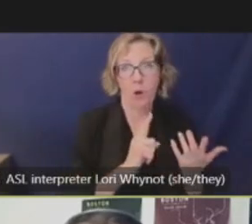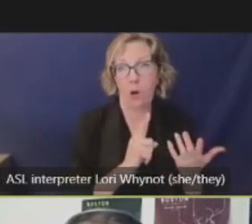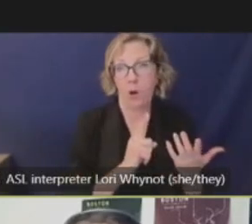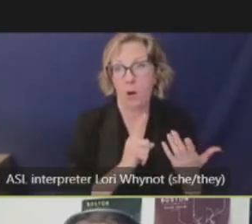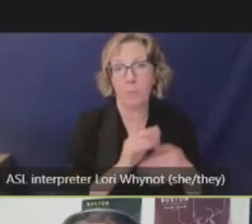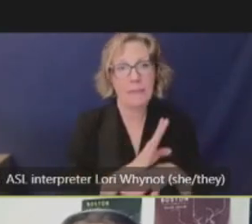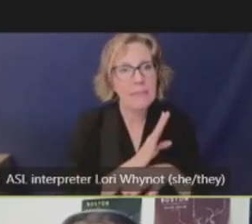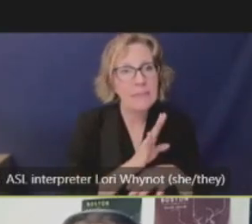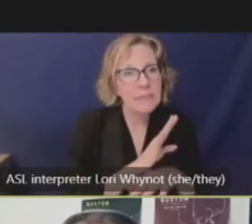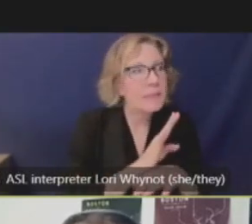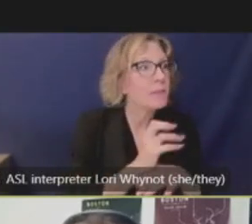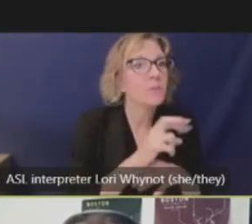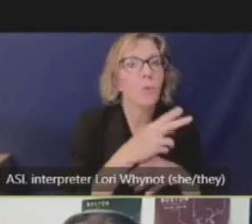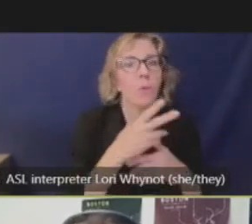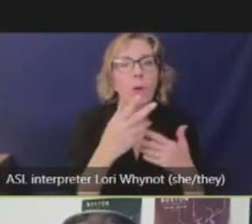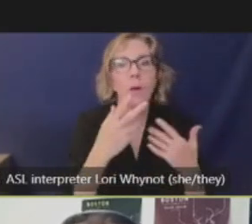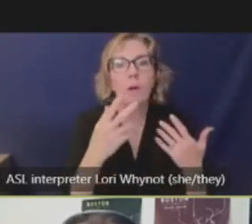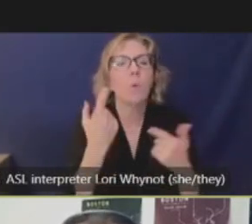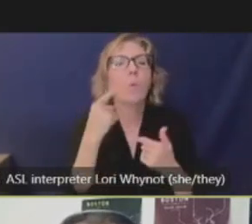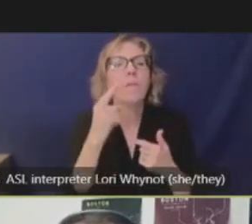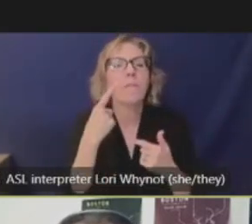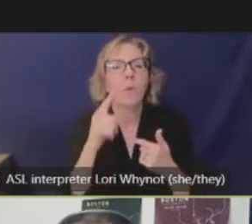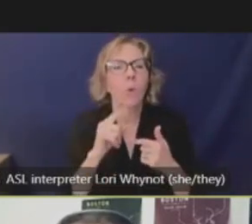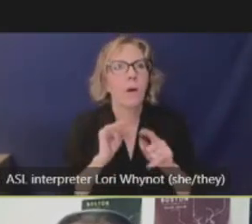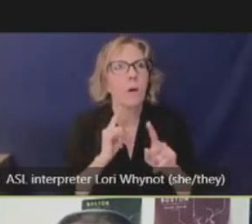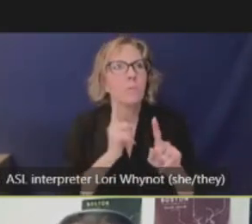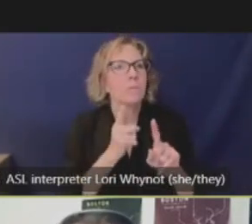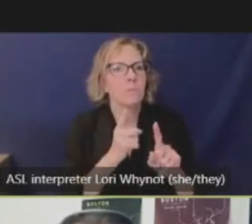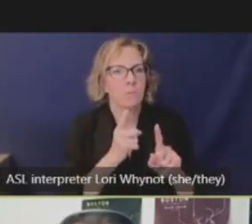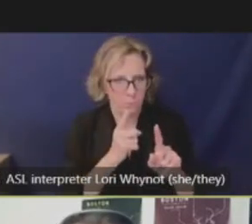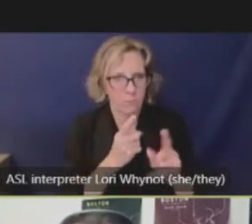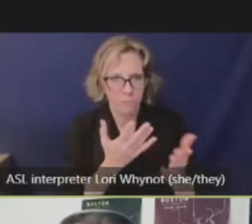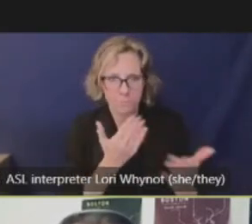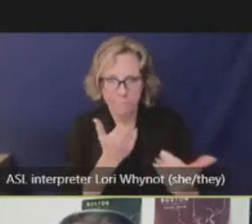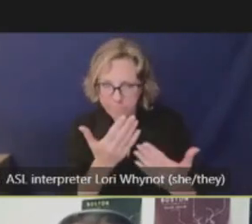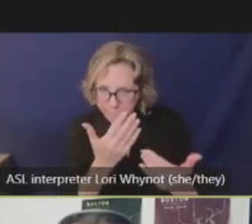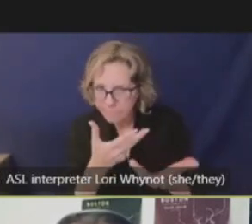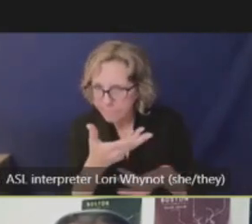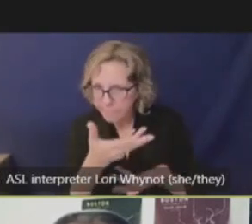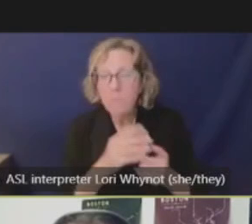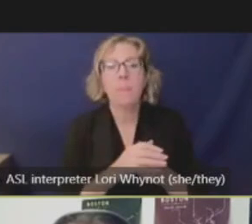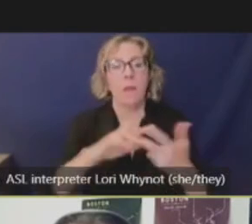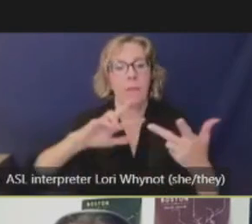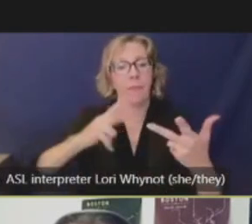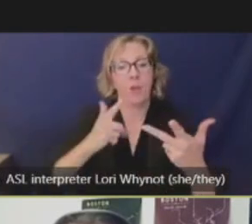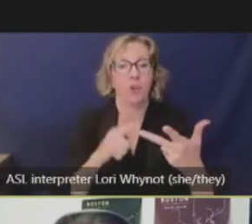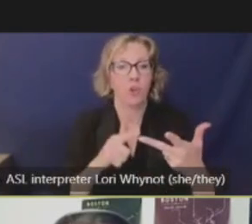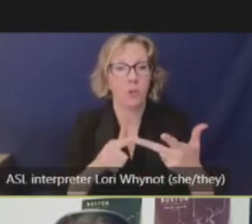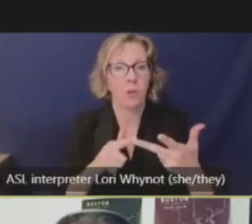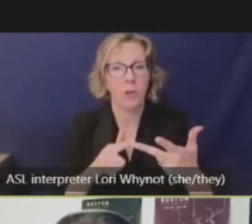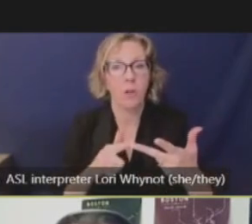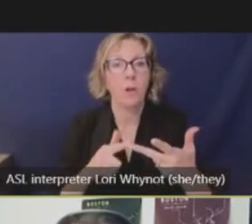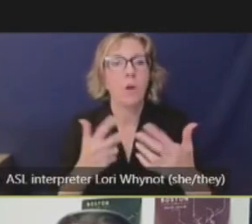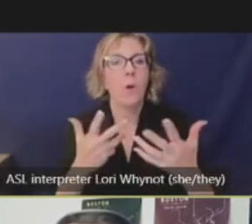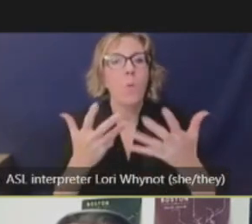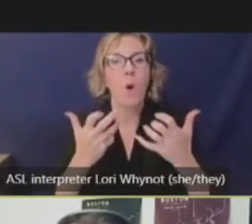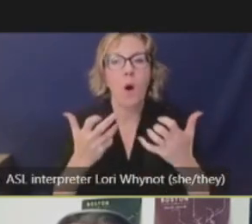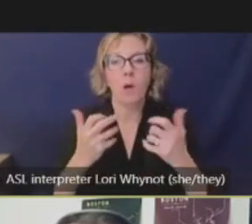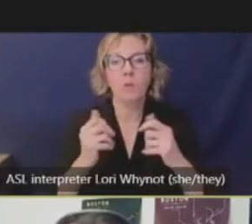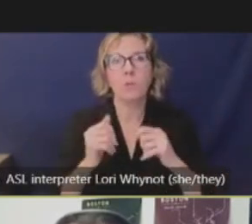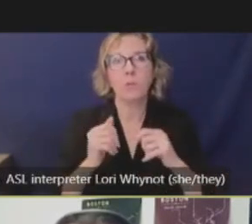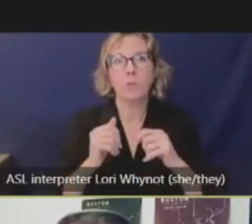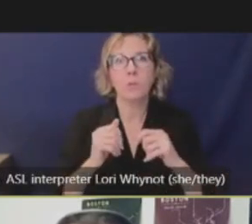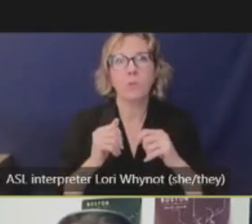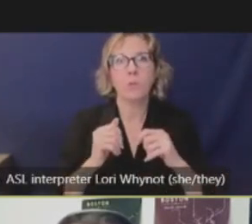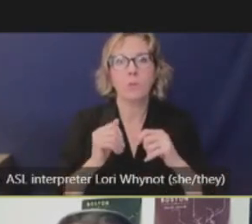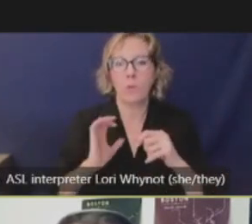commercial uses? That type of thing. And then the third one is that we're looking to update our advisory